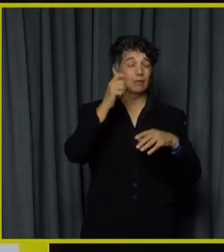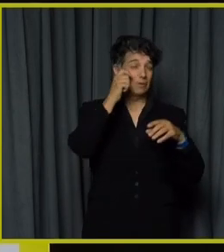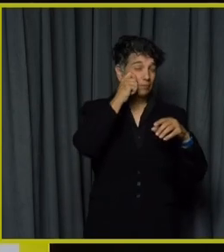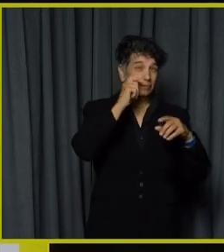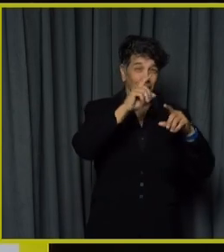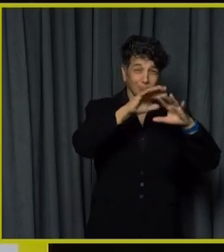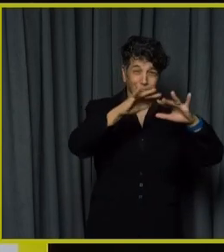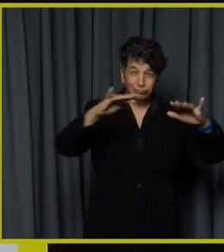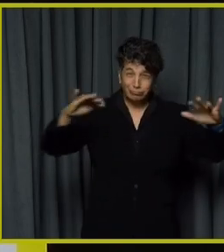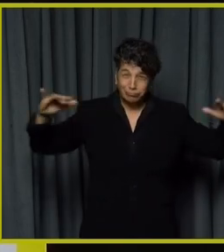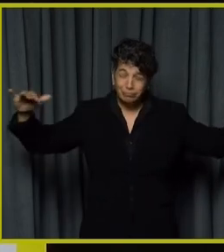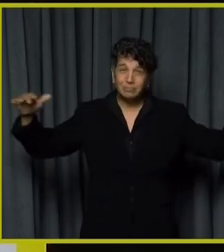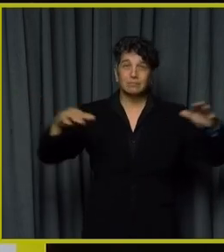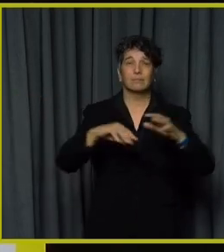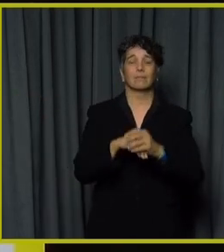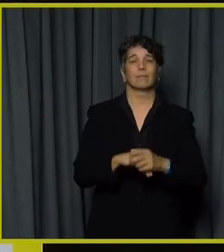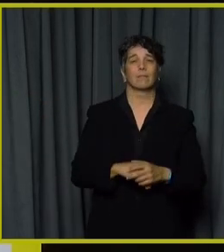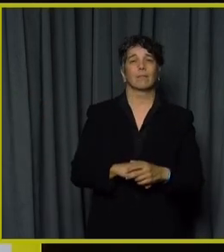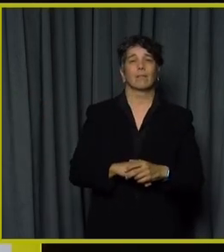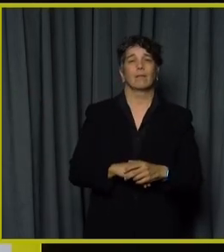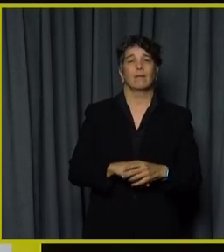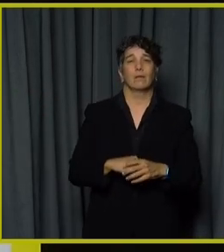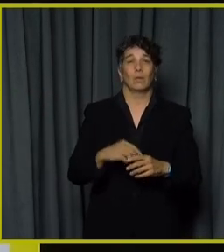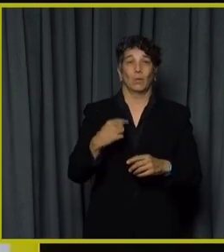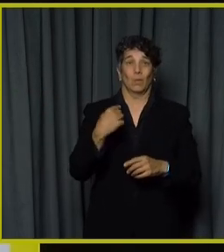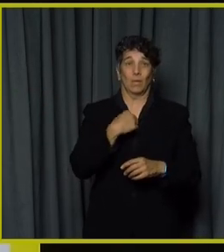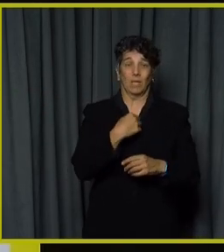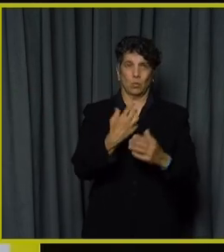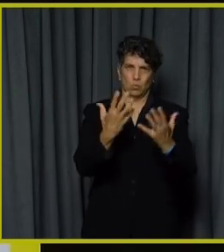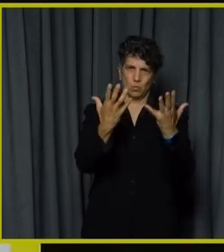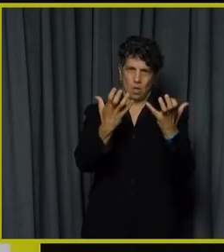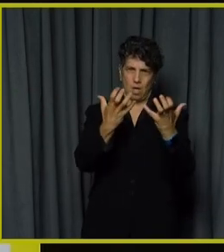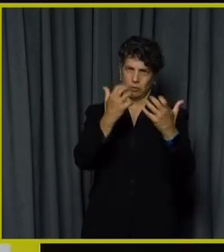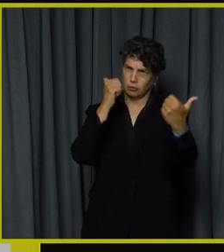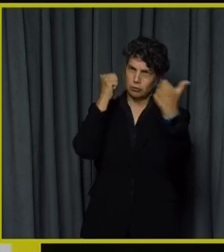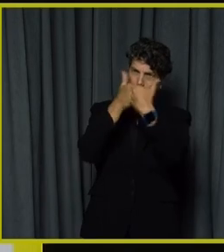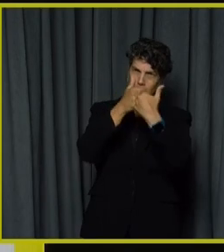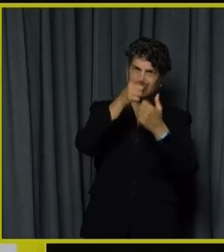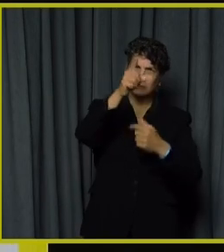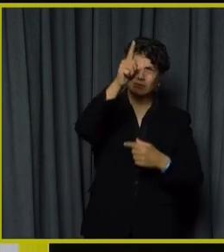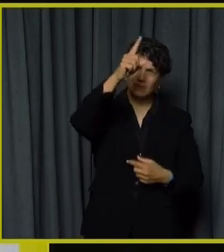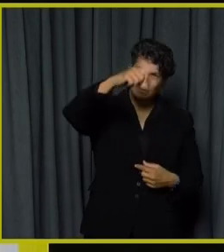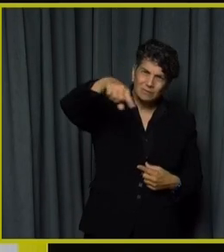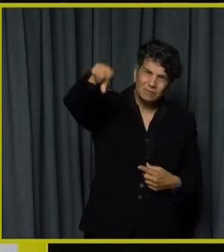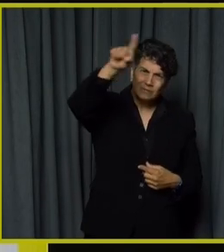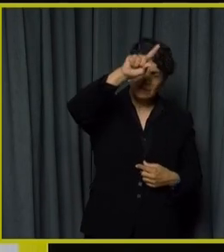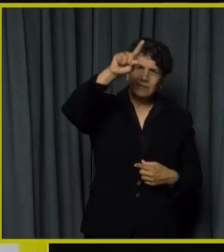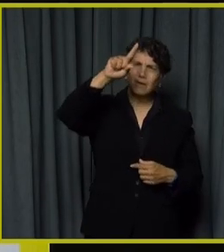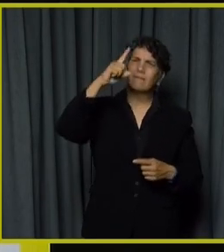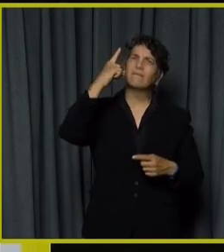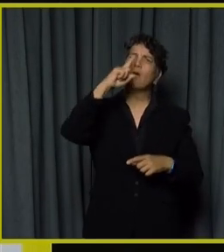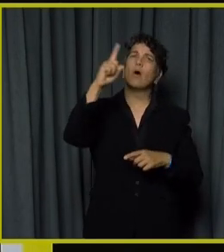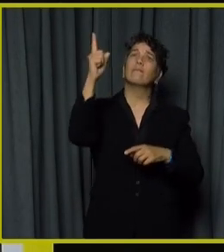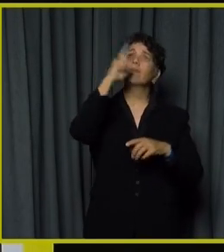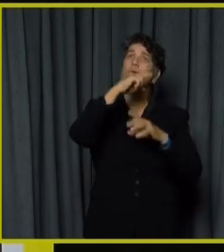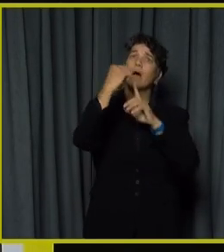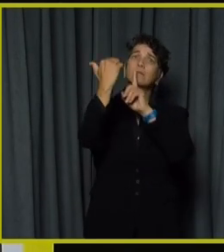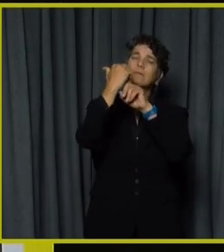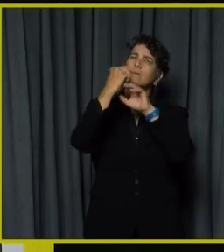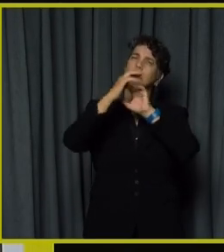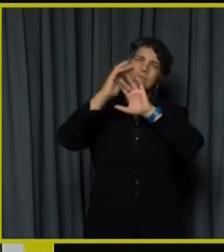justice is challenging this false moral narrative. We're building power among the